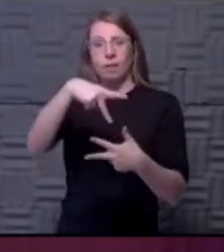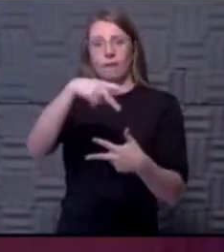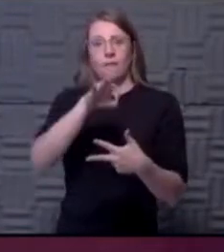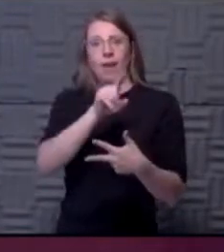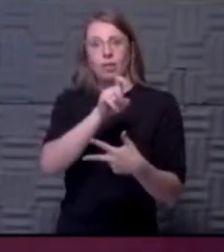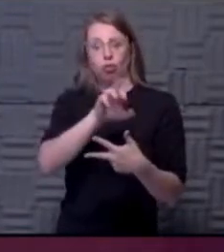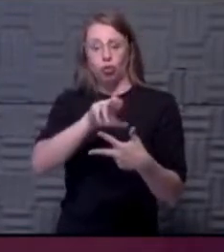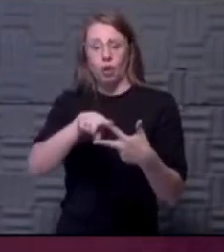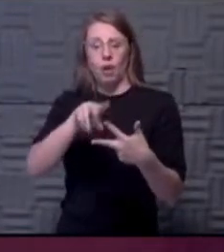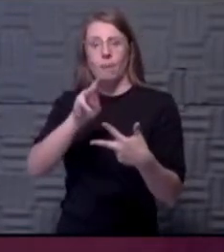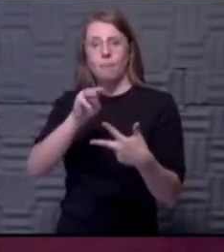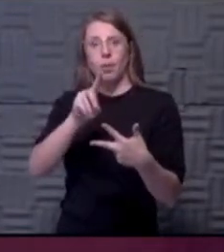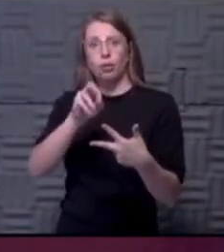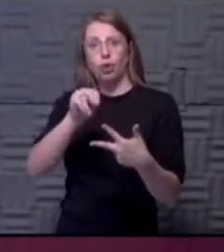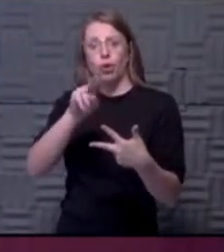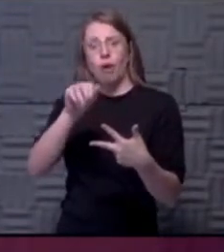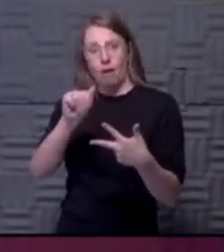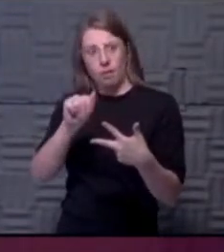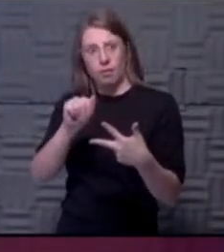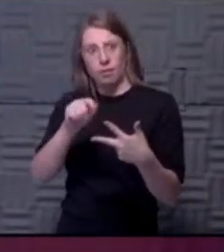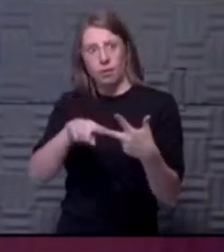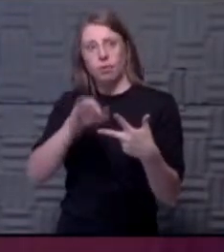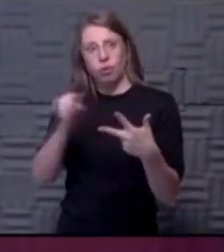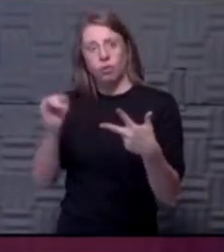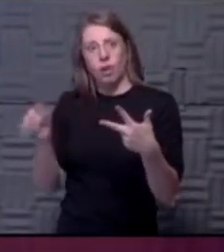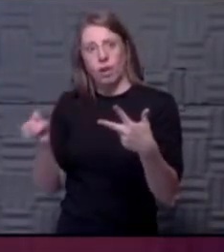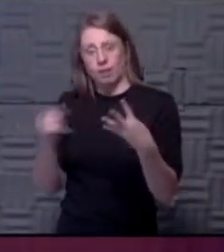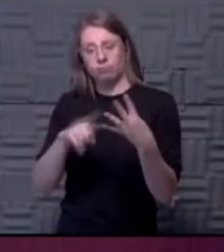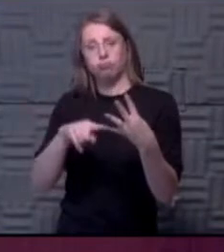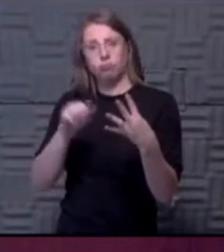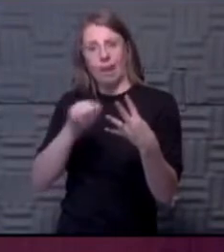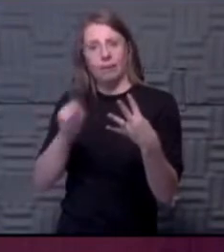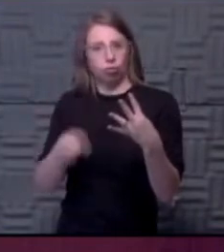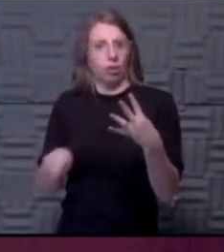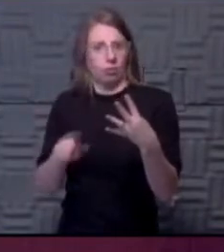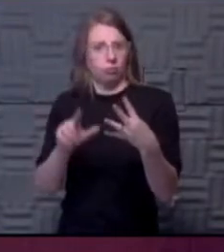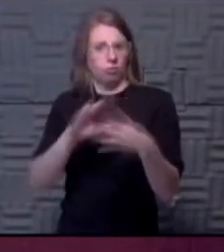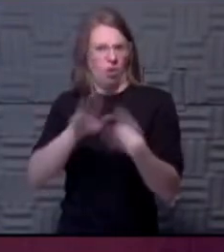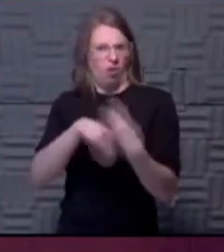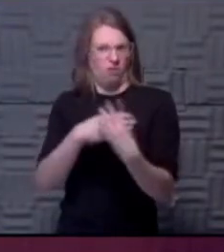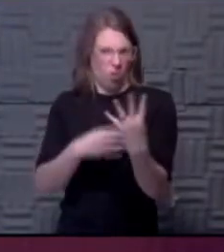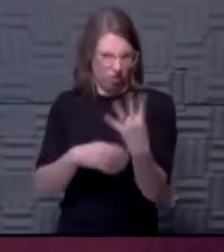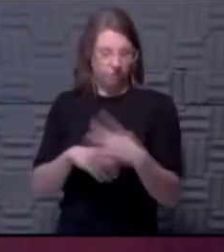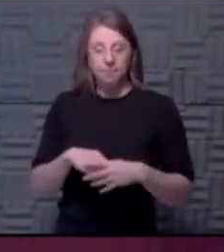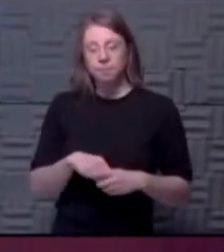Moderna, and from Johnson & Johnson and AstraZeneca. So all four.